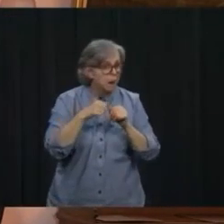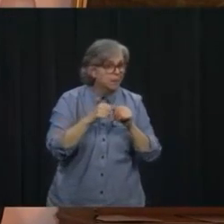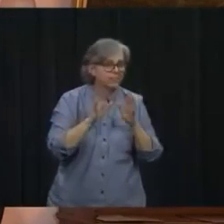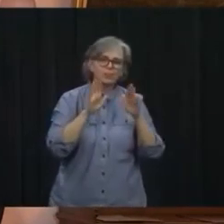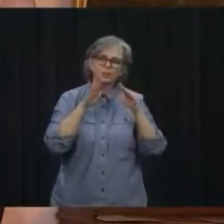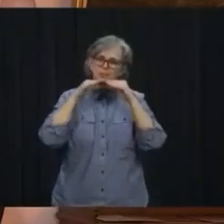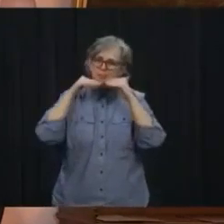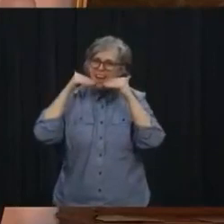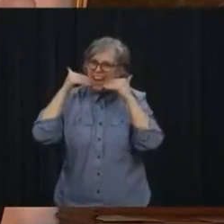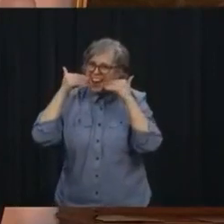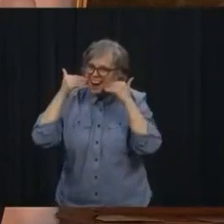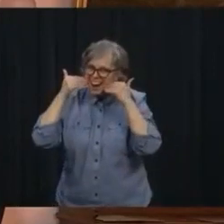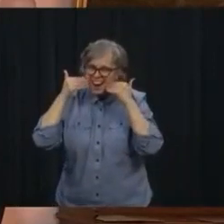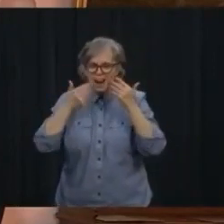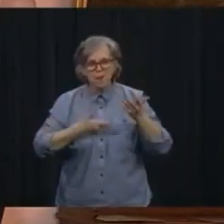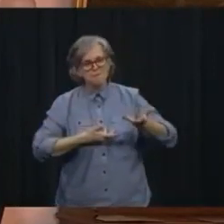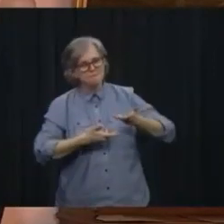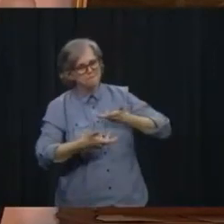mess. Thank you.